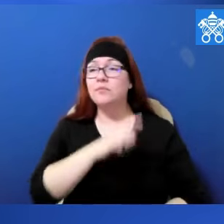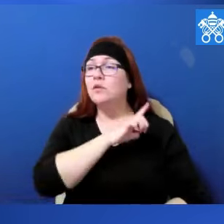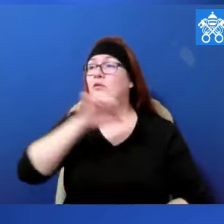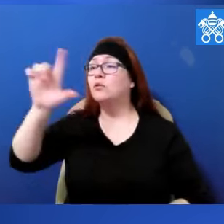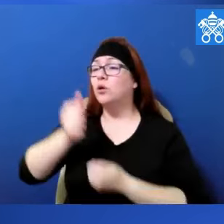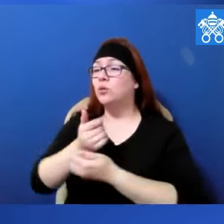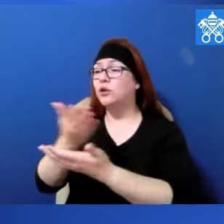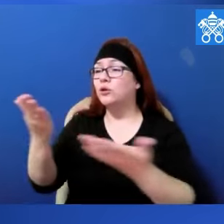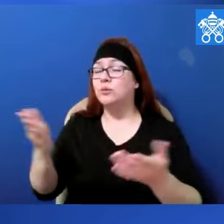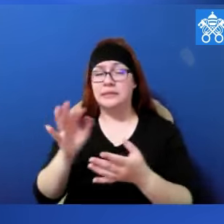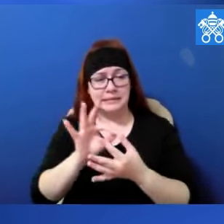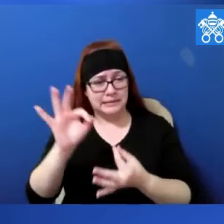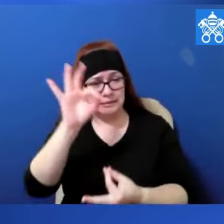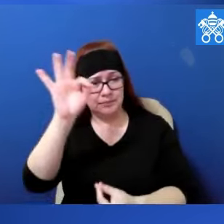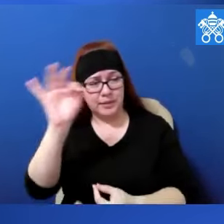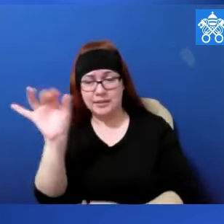Domino vobiscum.